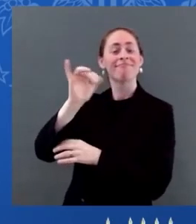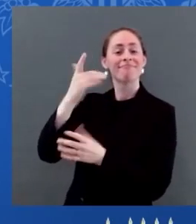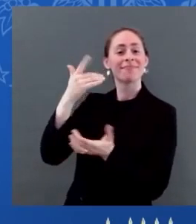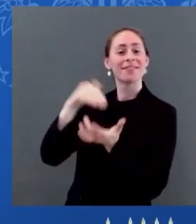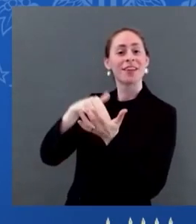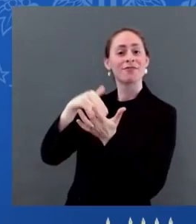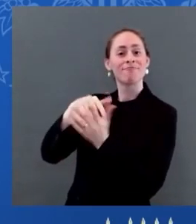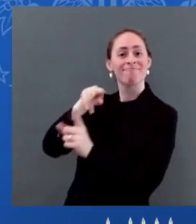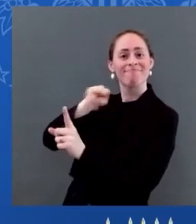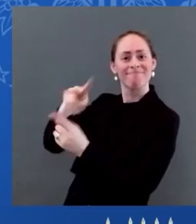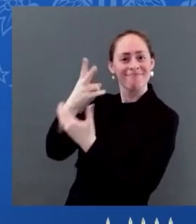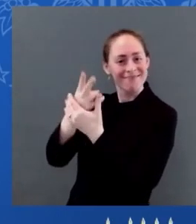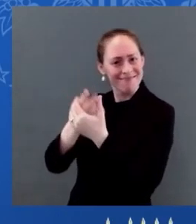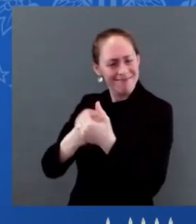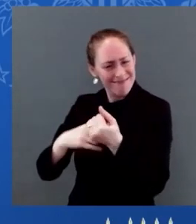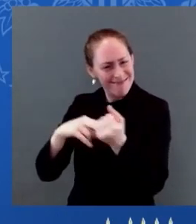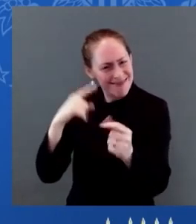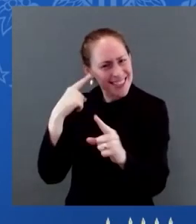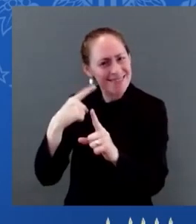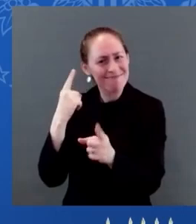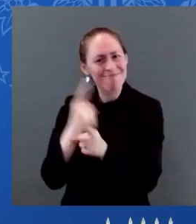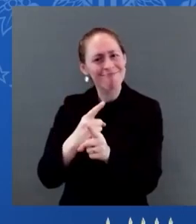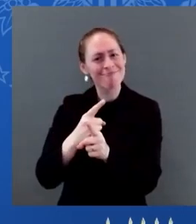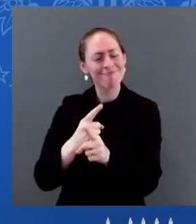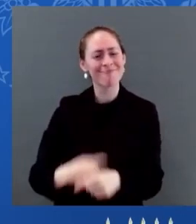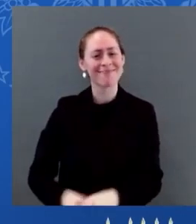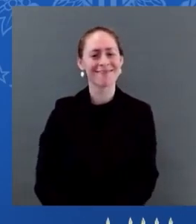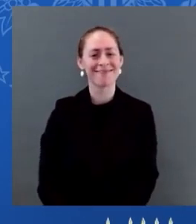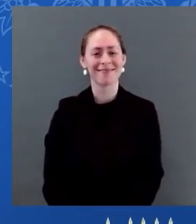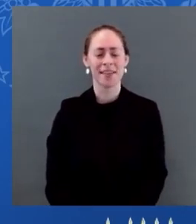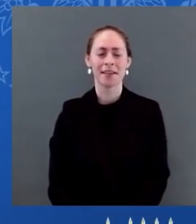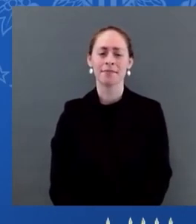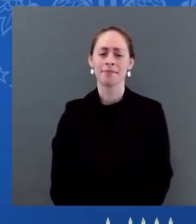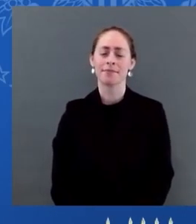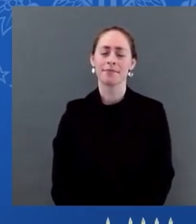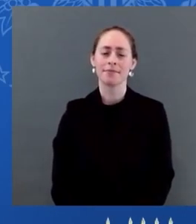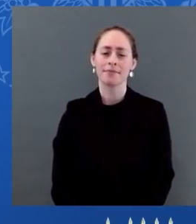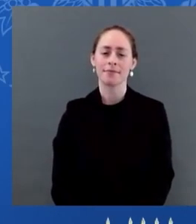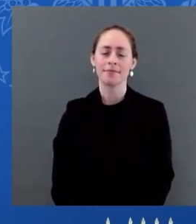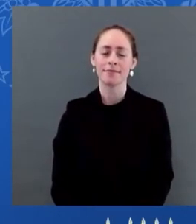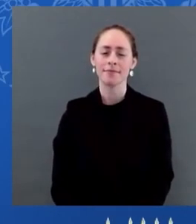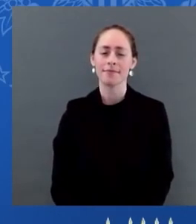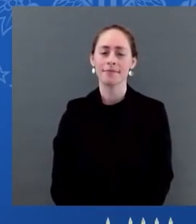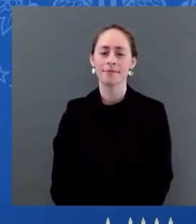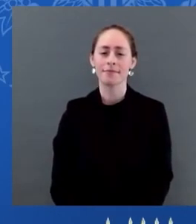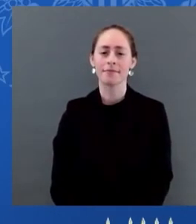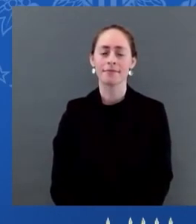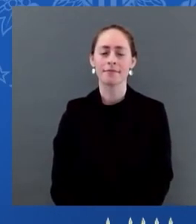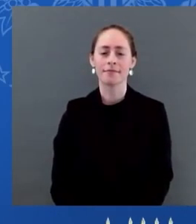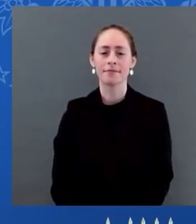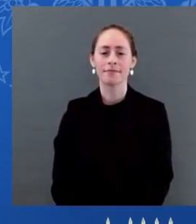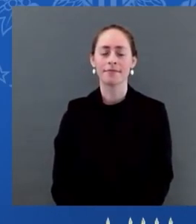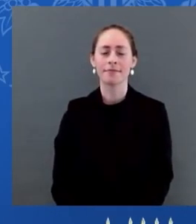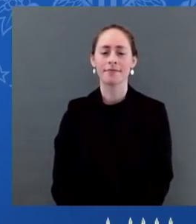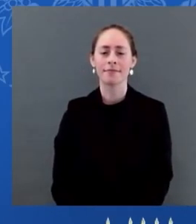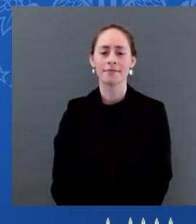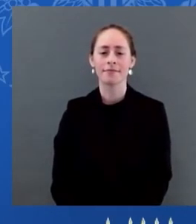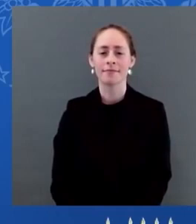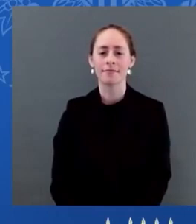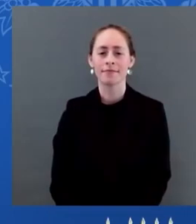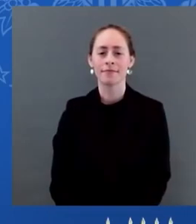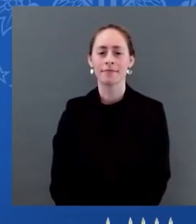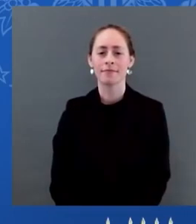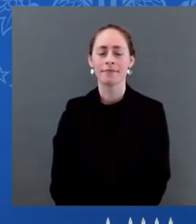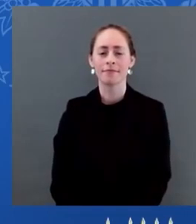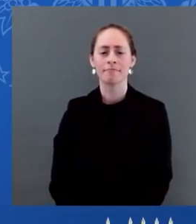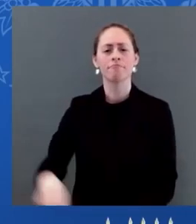as a great nation of kindness. And that's what we must always be, a great nation of kindness. That's not hyperbole, that's